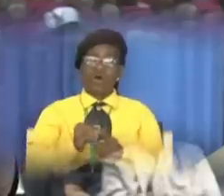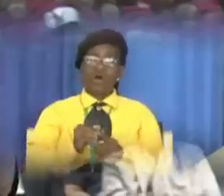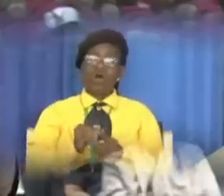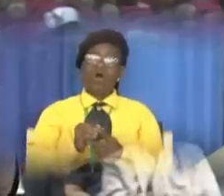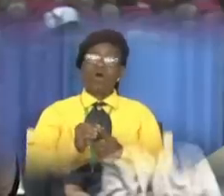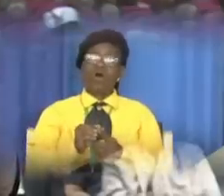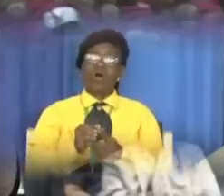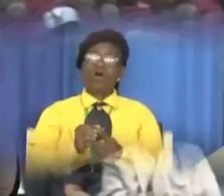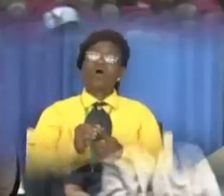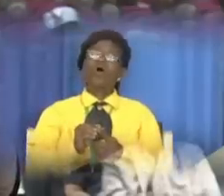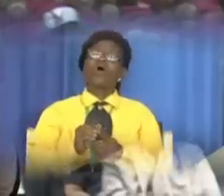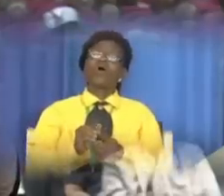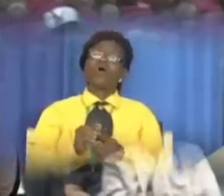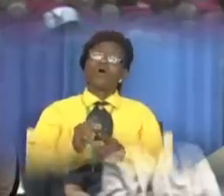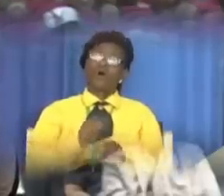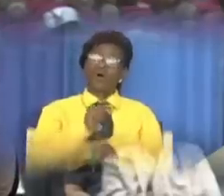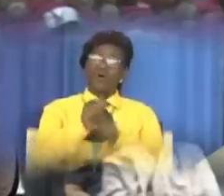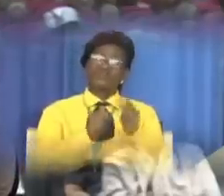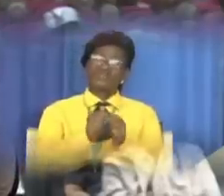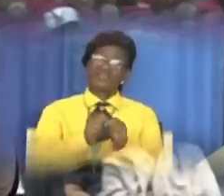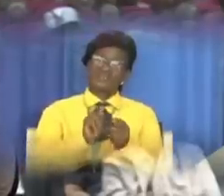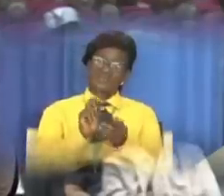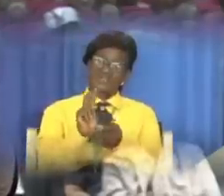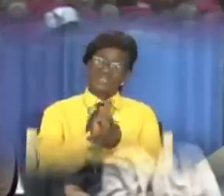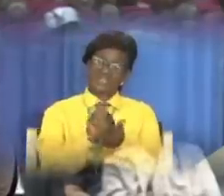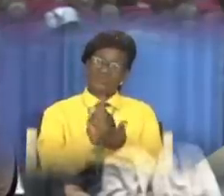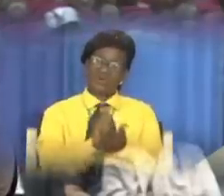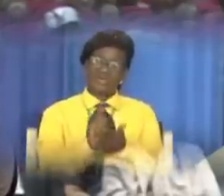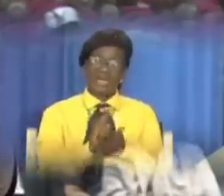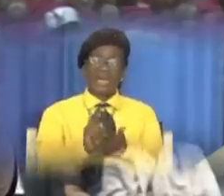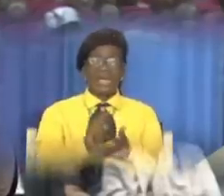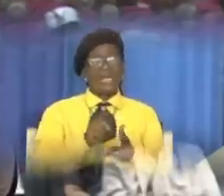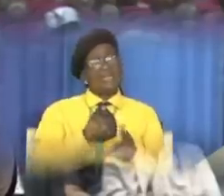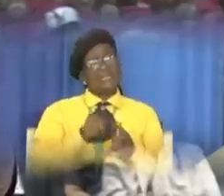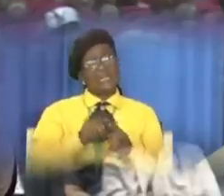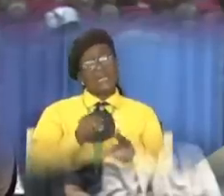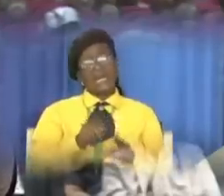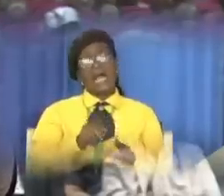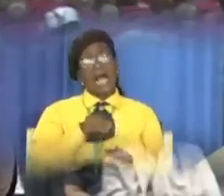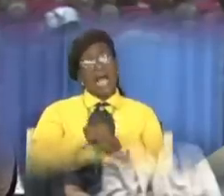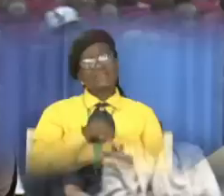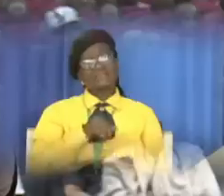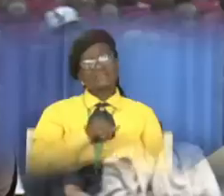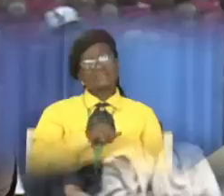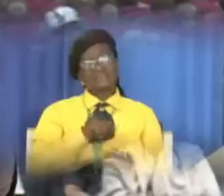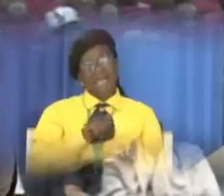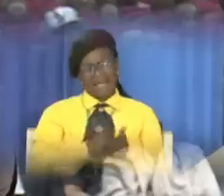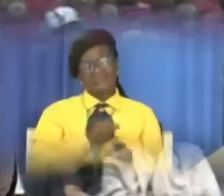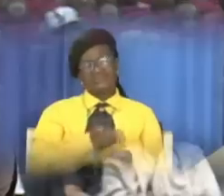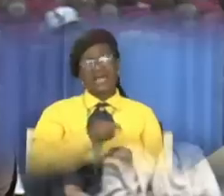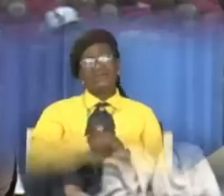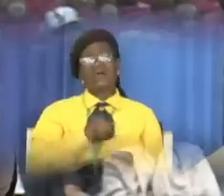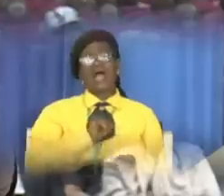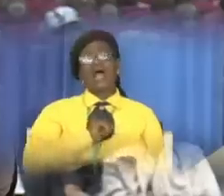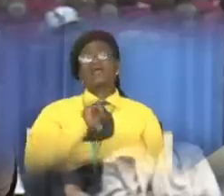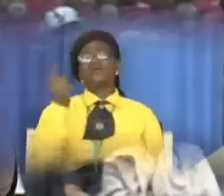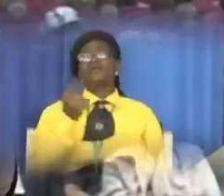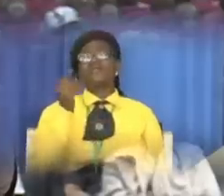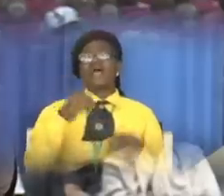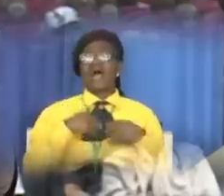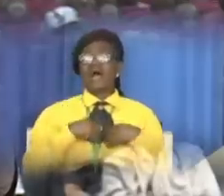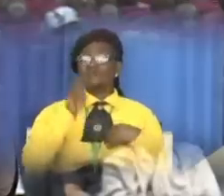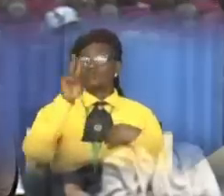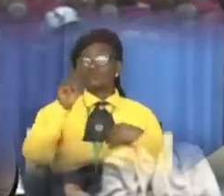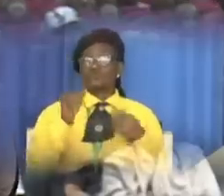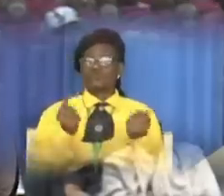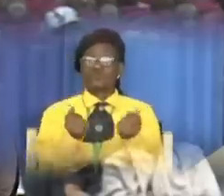At that time, I had only two pairs of shoes. So a pair of shoes is attractive. At that